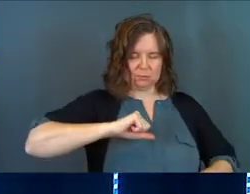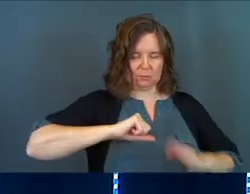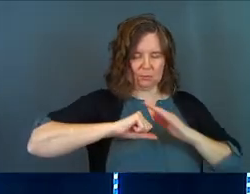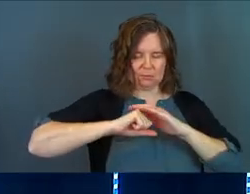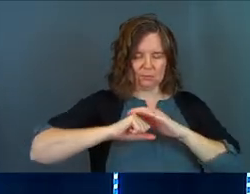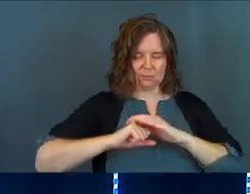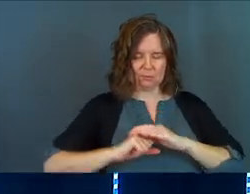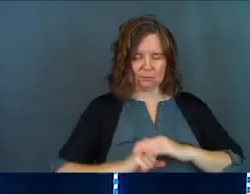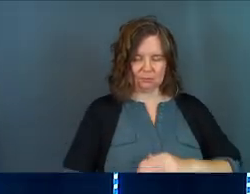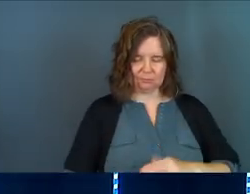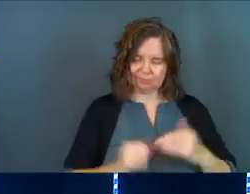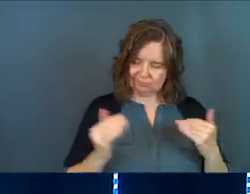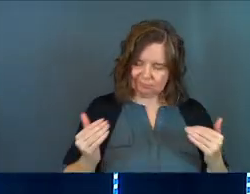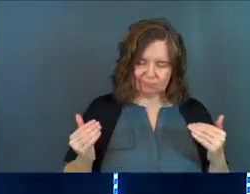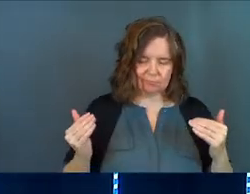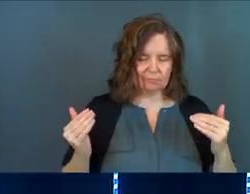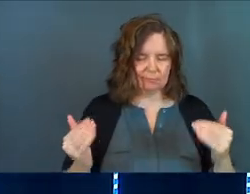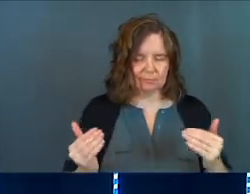Lord.